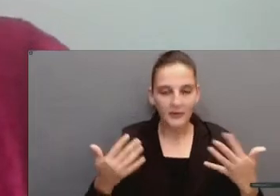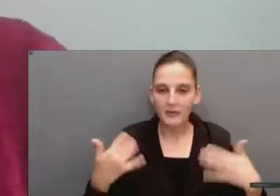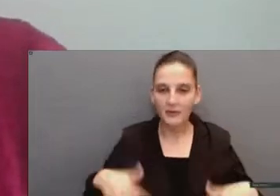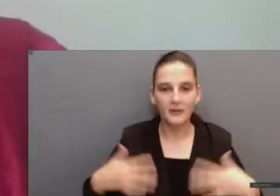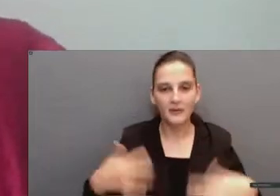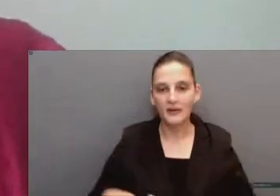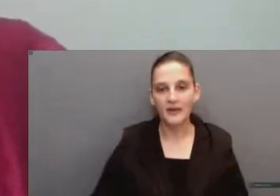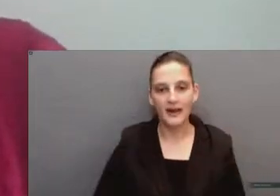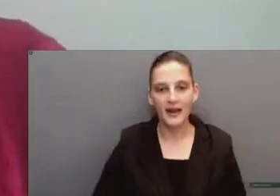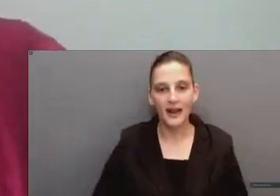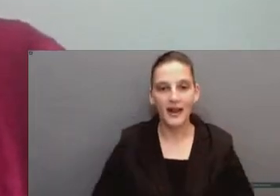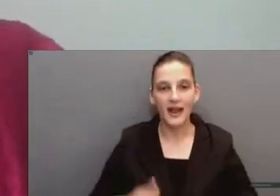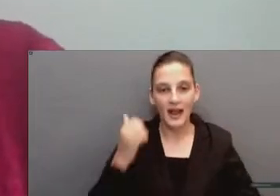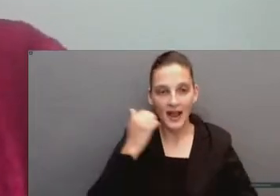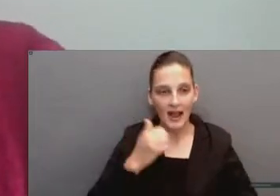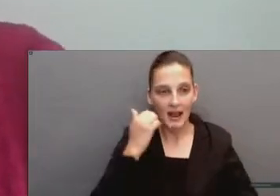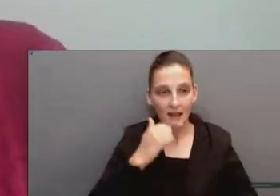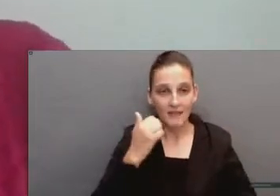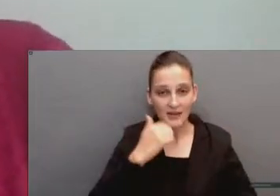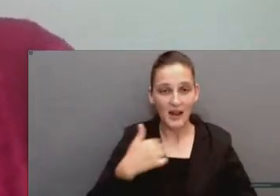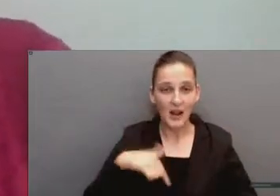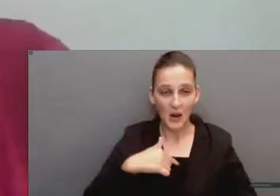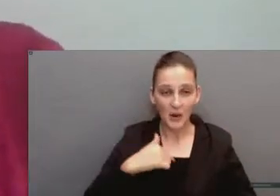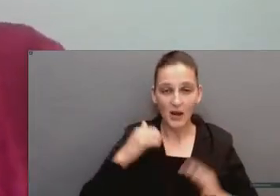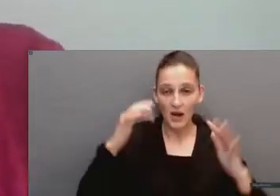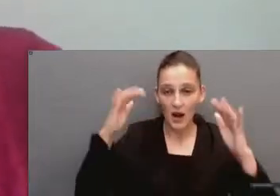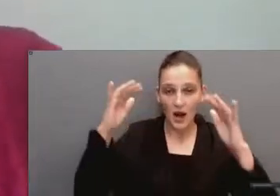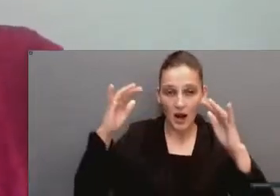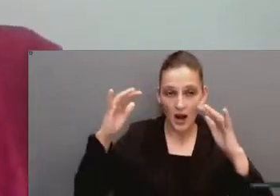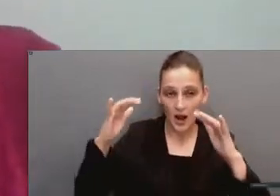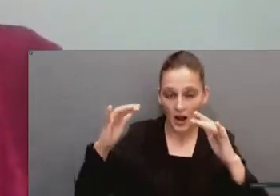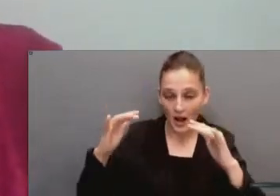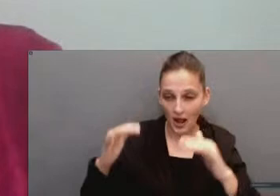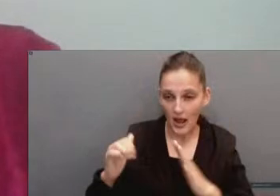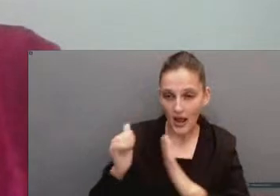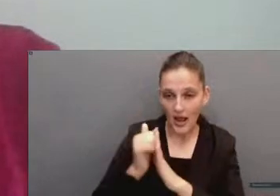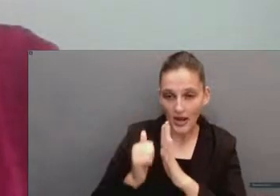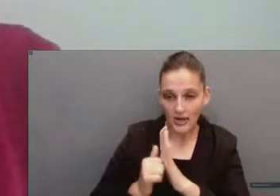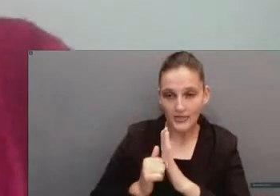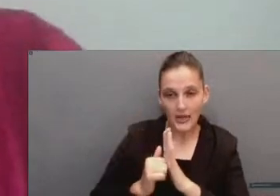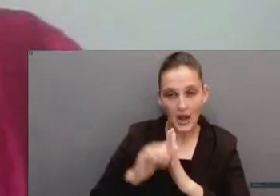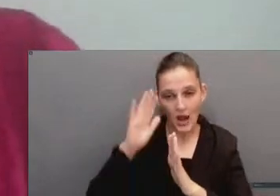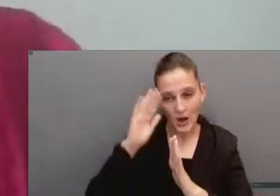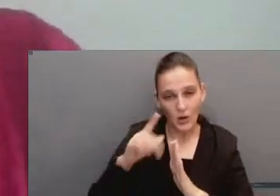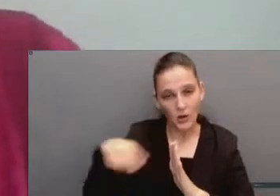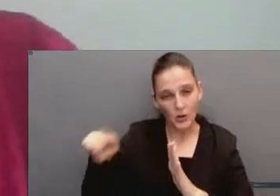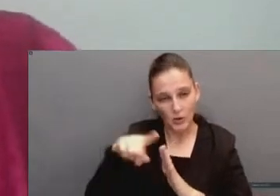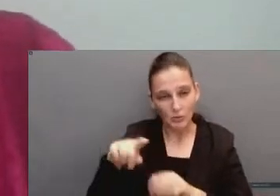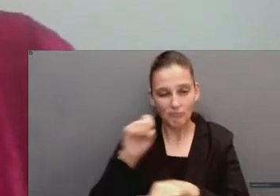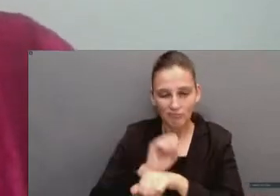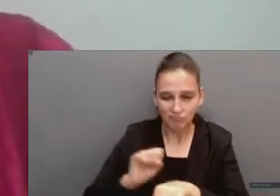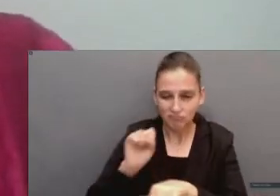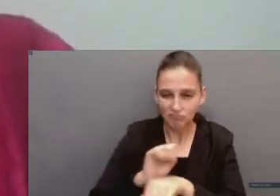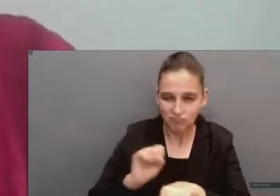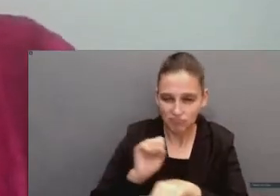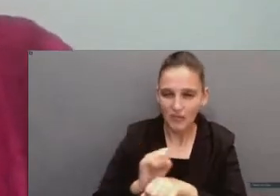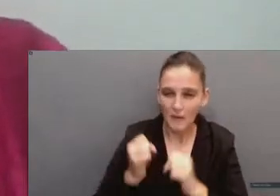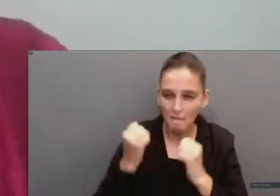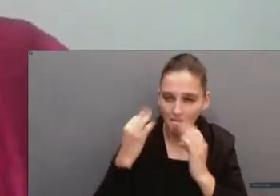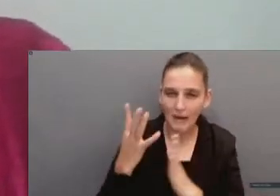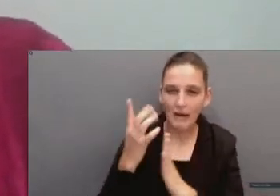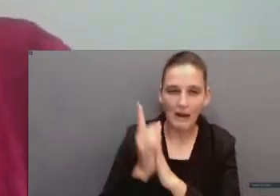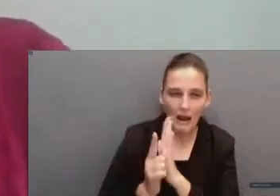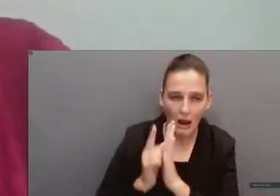we get to this time, because I know the tremendous time you guys put into this work and hours